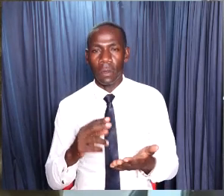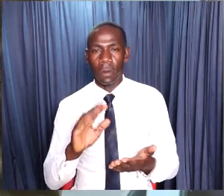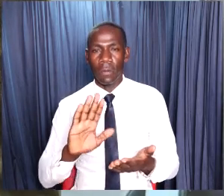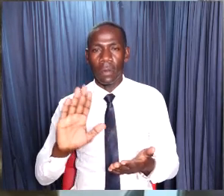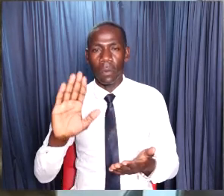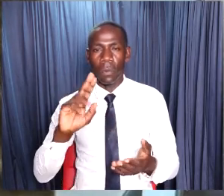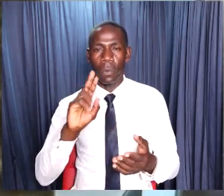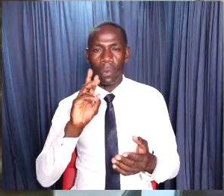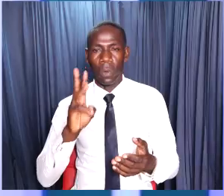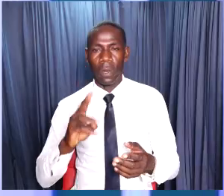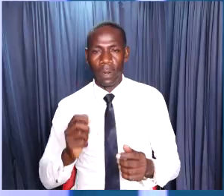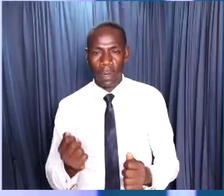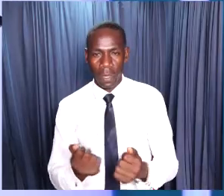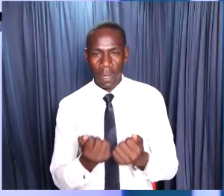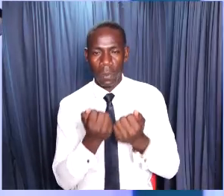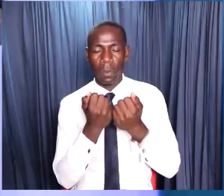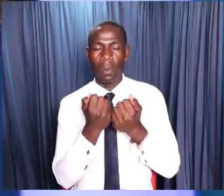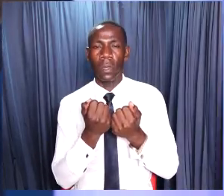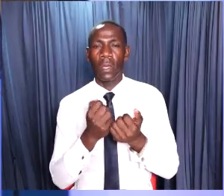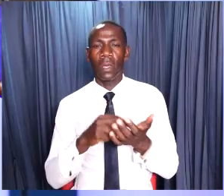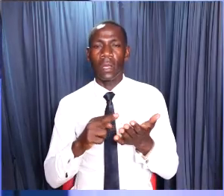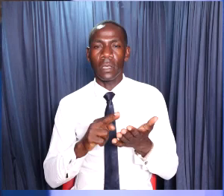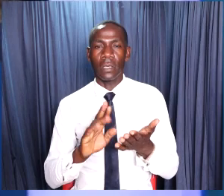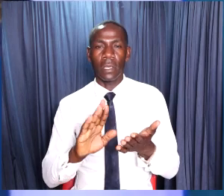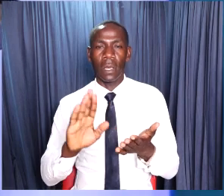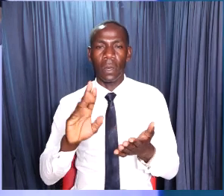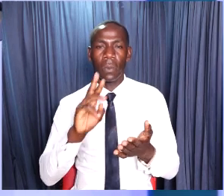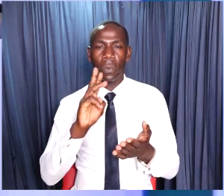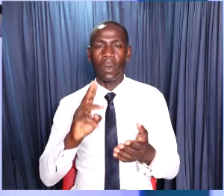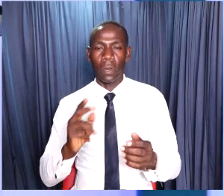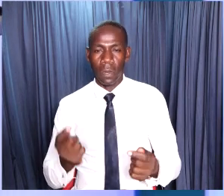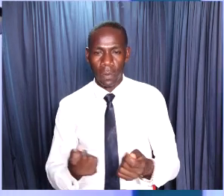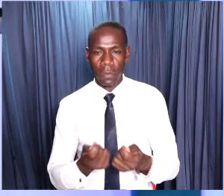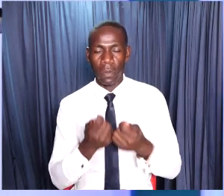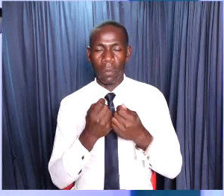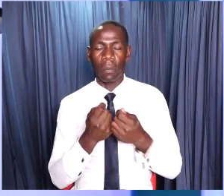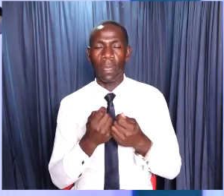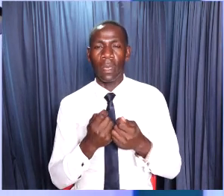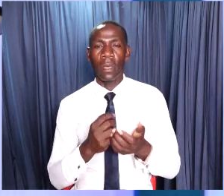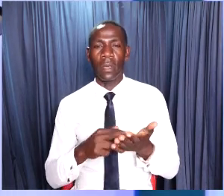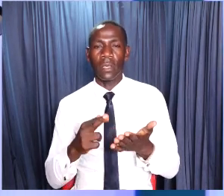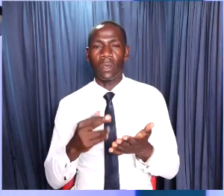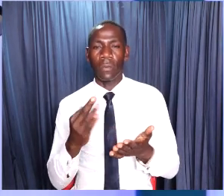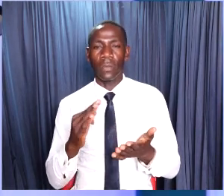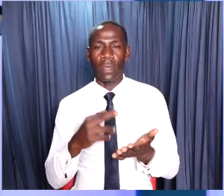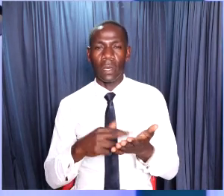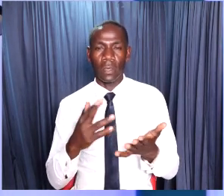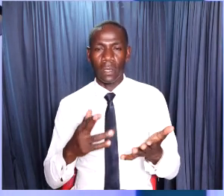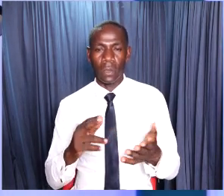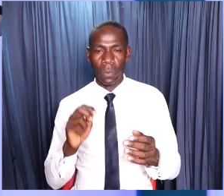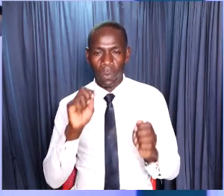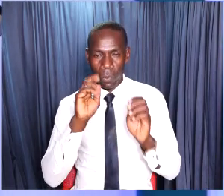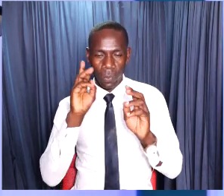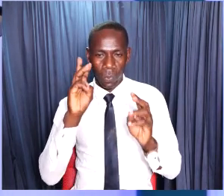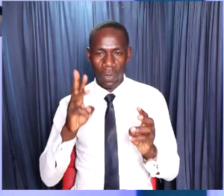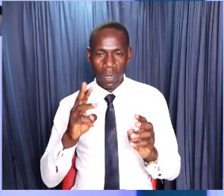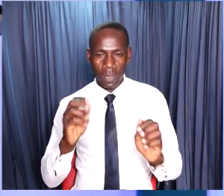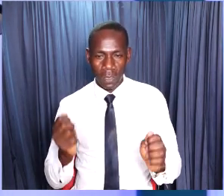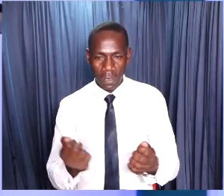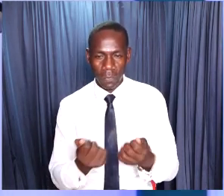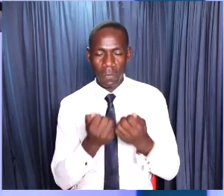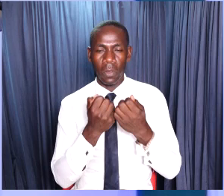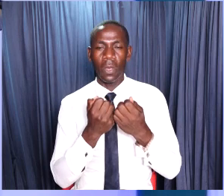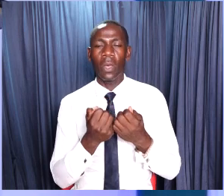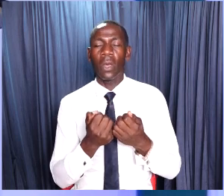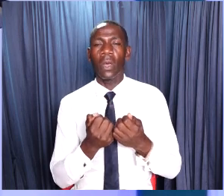The righteousness of the upright shall deliver. Haki yao wenye haki itawaokoa. The righteousness of the righteous shall deliver. Haki yao wenye haki itawaokoa. The righteousness of the upright shall deliver. Hata kama